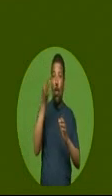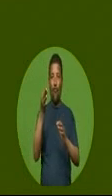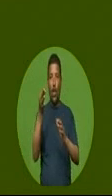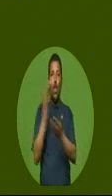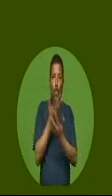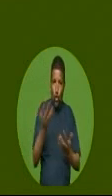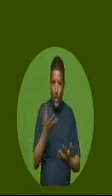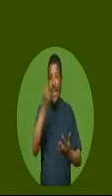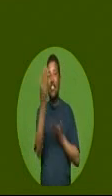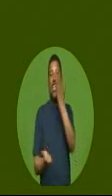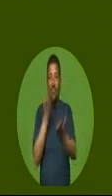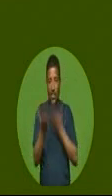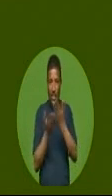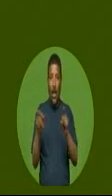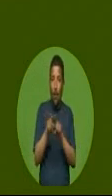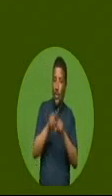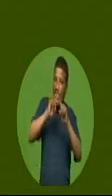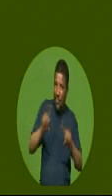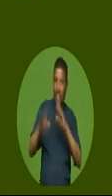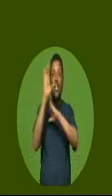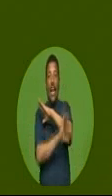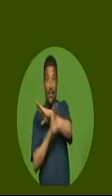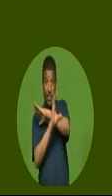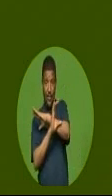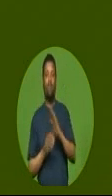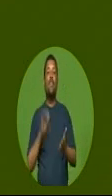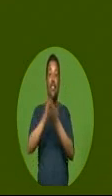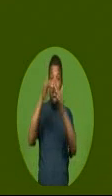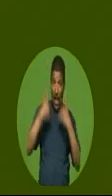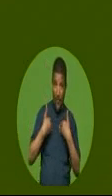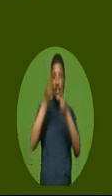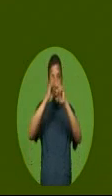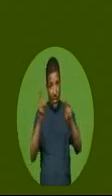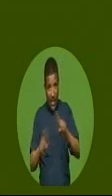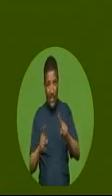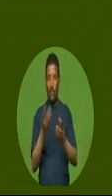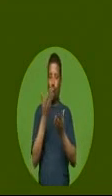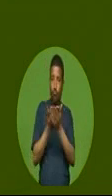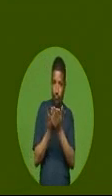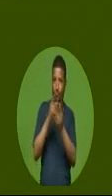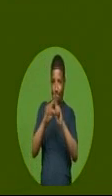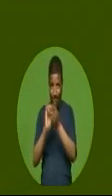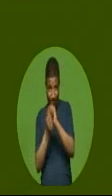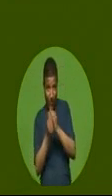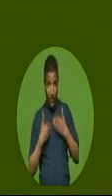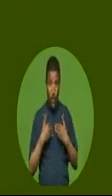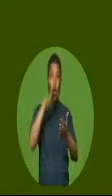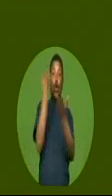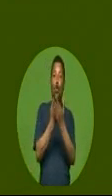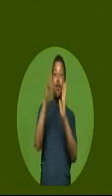goods and services among different countries that have different currencies,